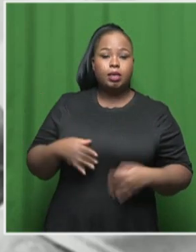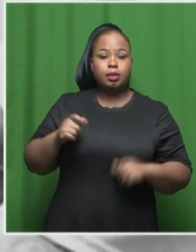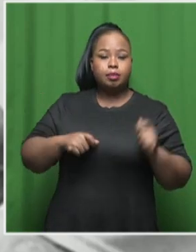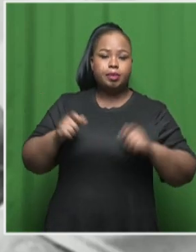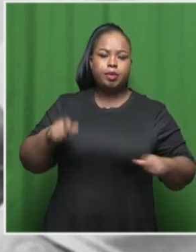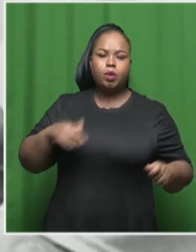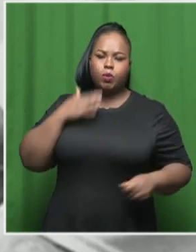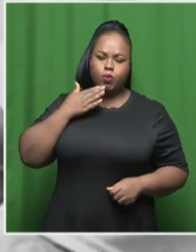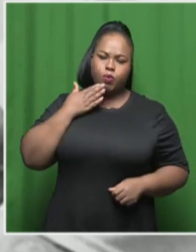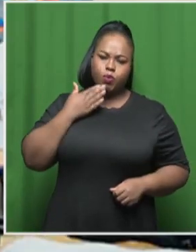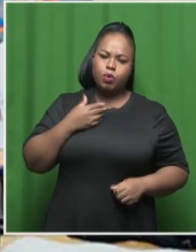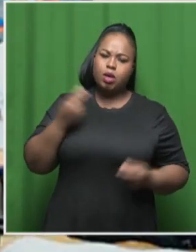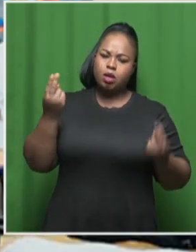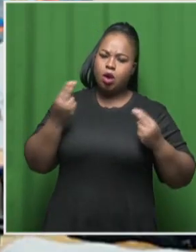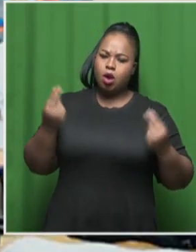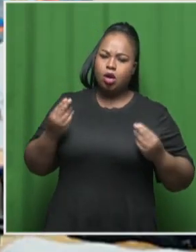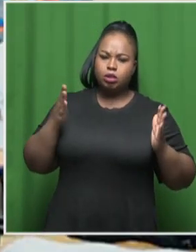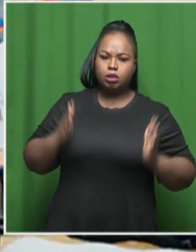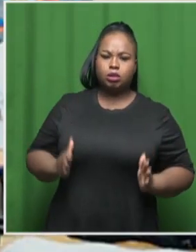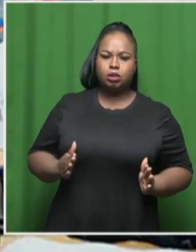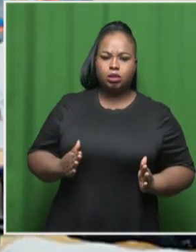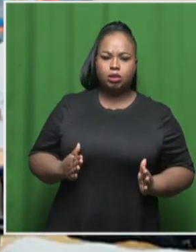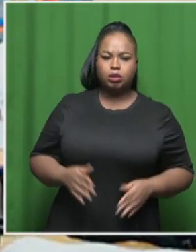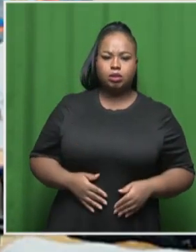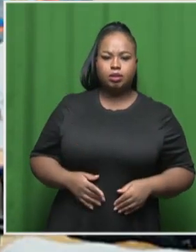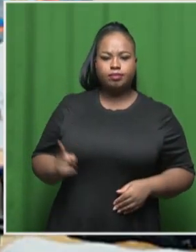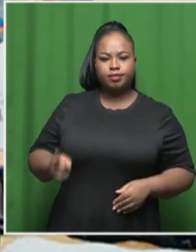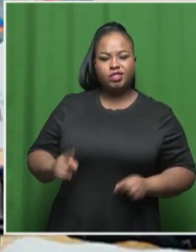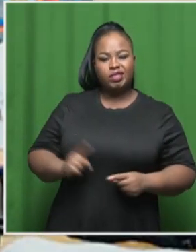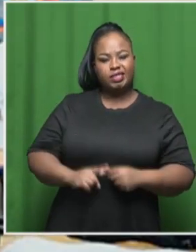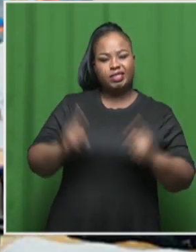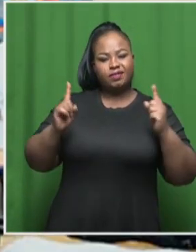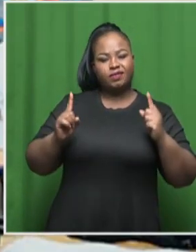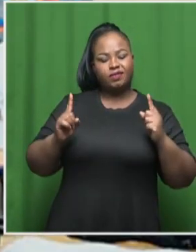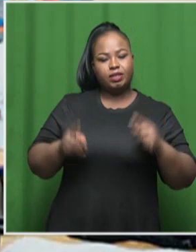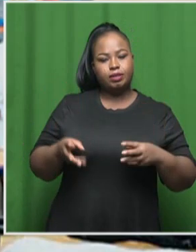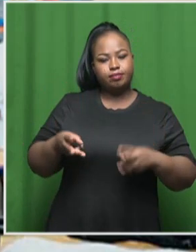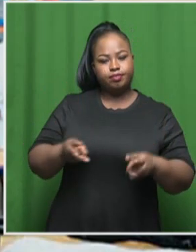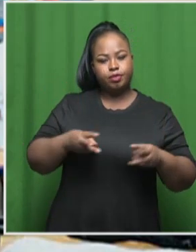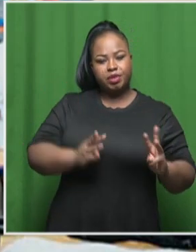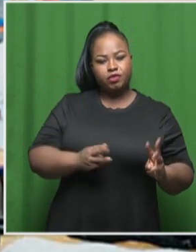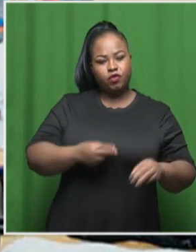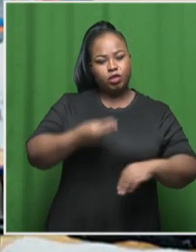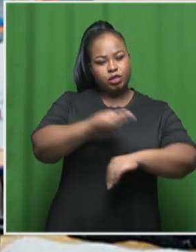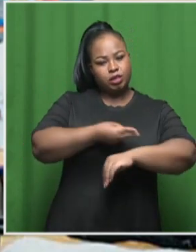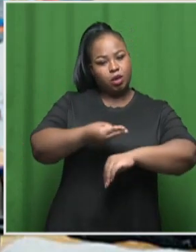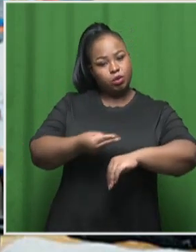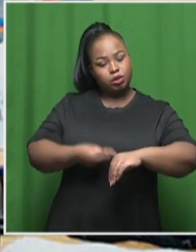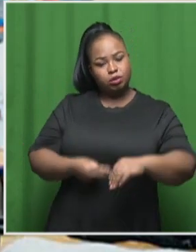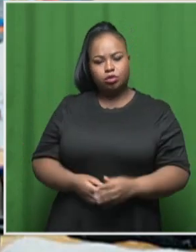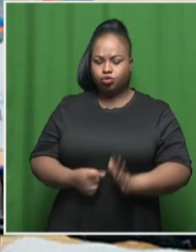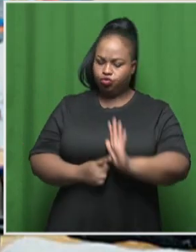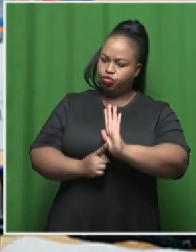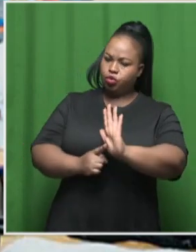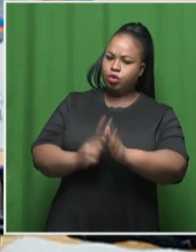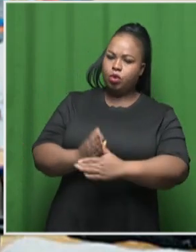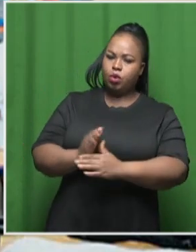people, artists that specialize in different types and styles of tattooing, and they exhibit their